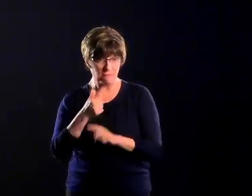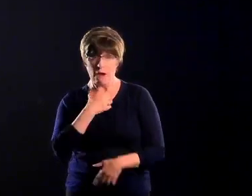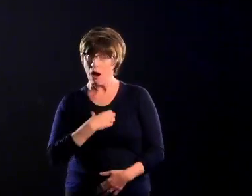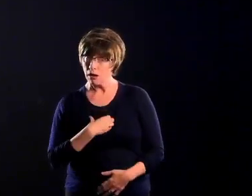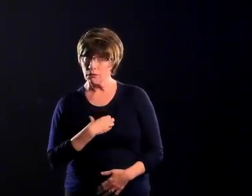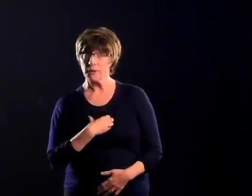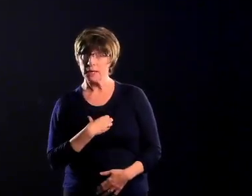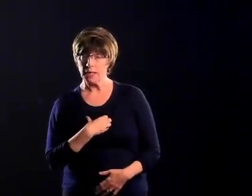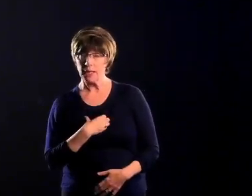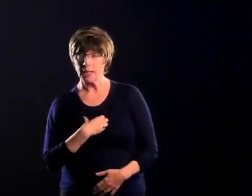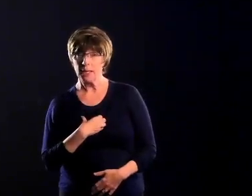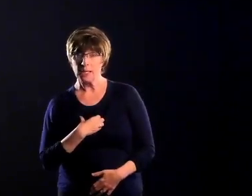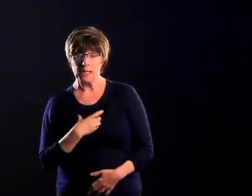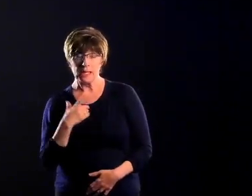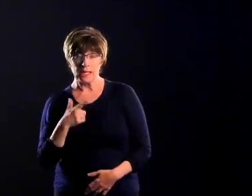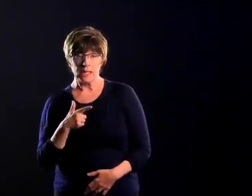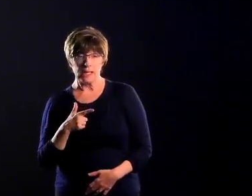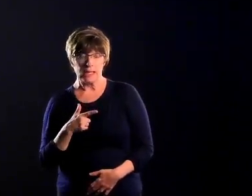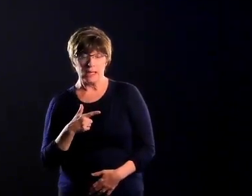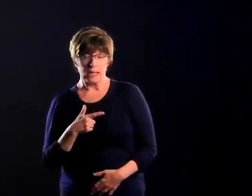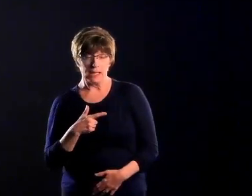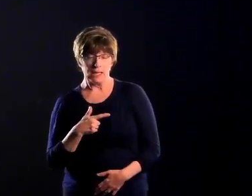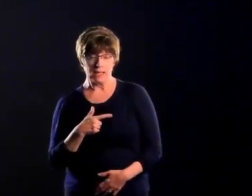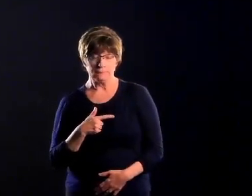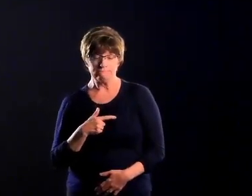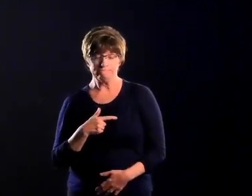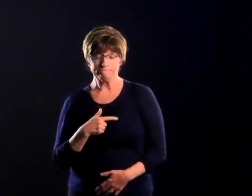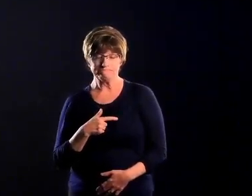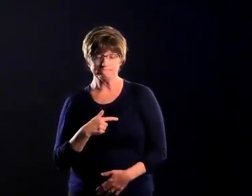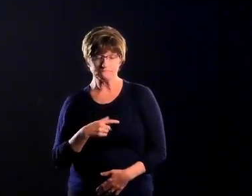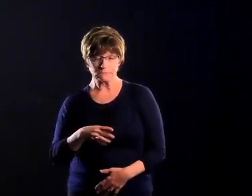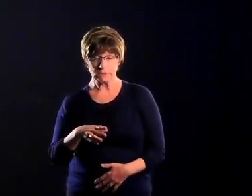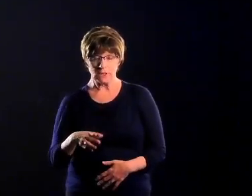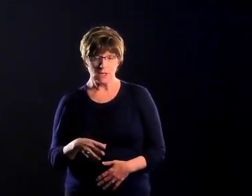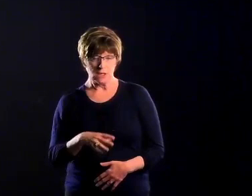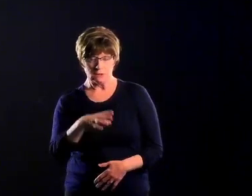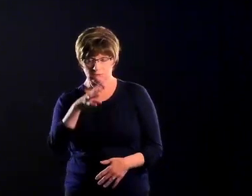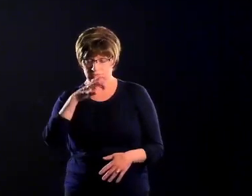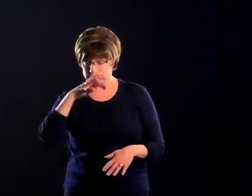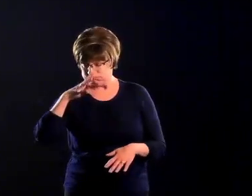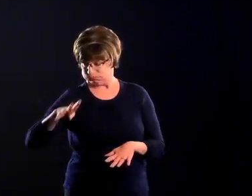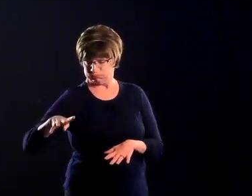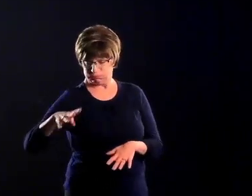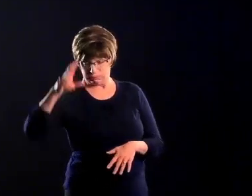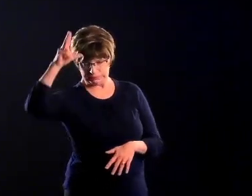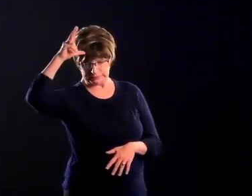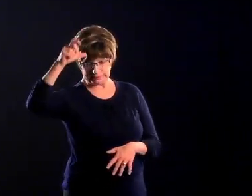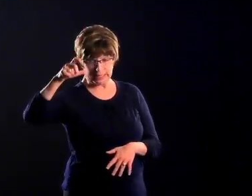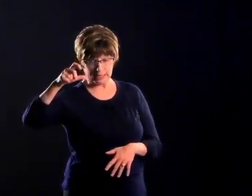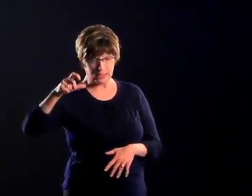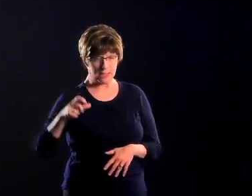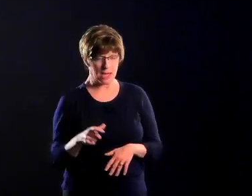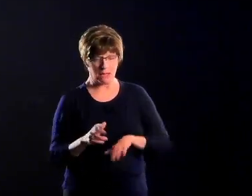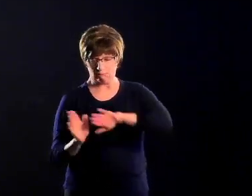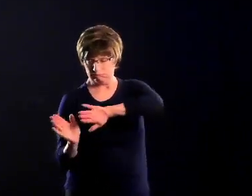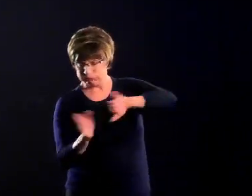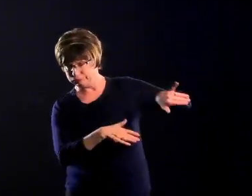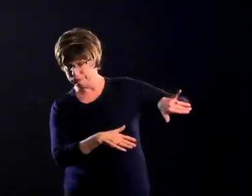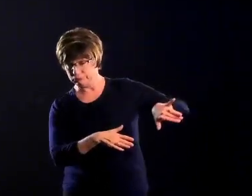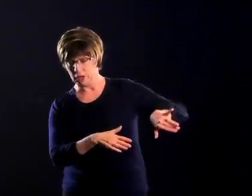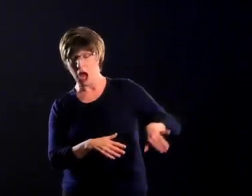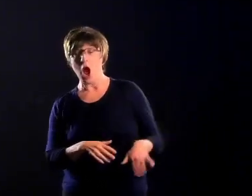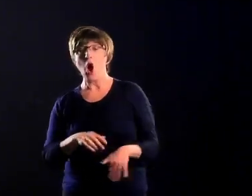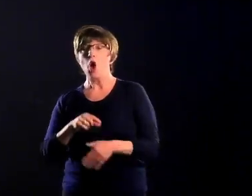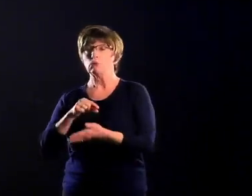he combated the temptation of what the enemy gave him by quoting scripture. That's